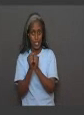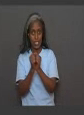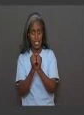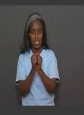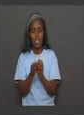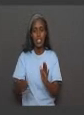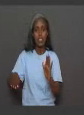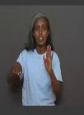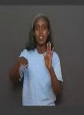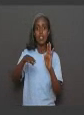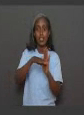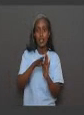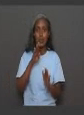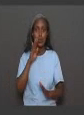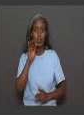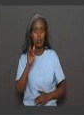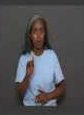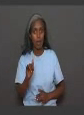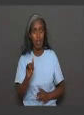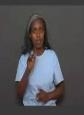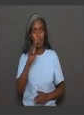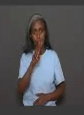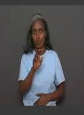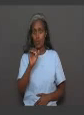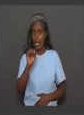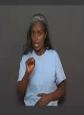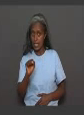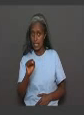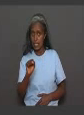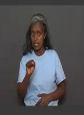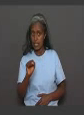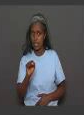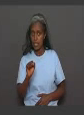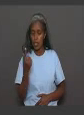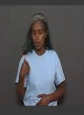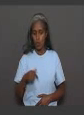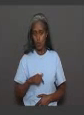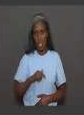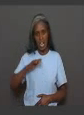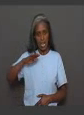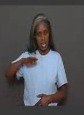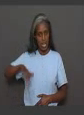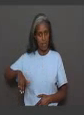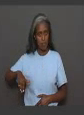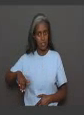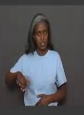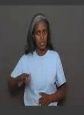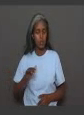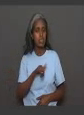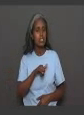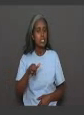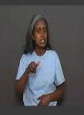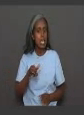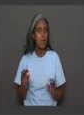together, denoted by 2s, we are left with